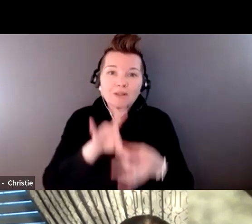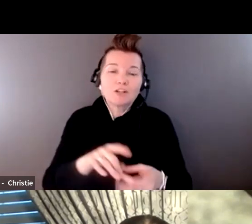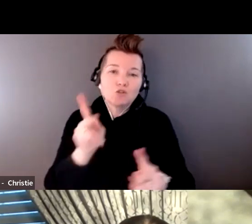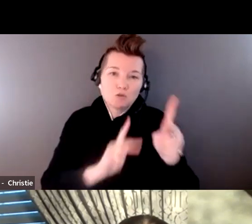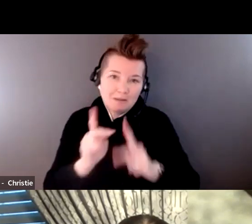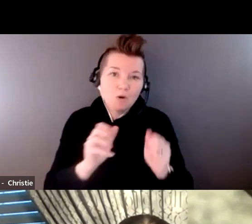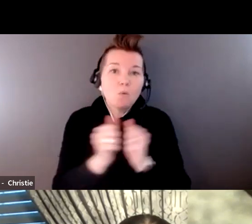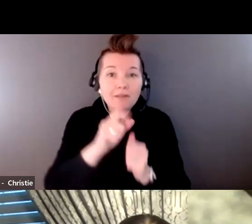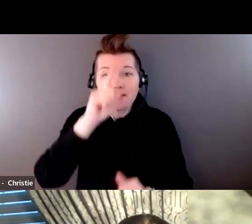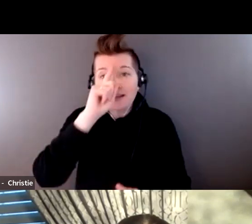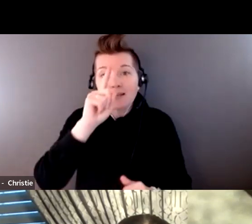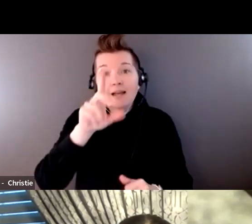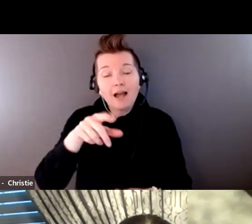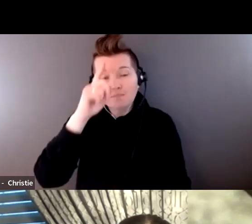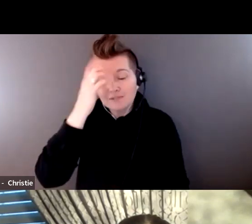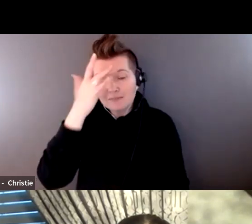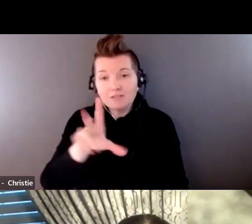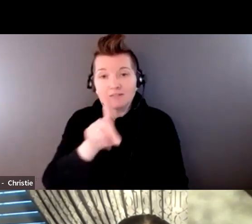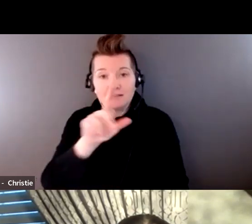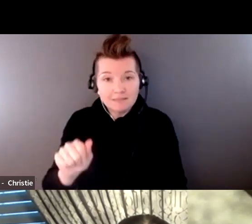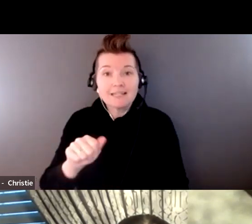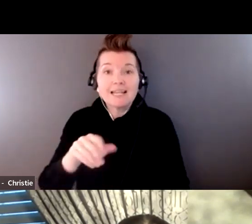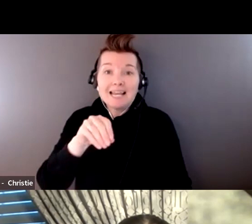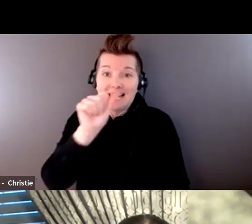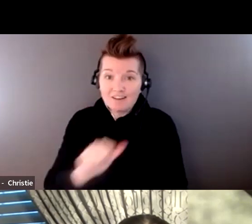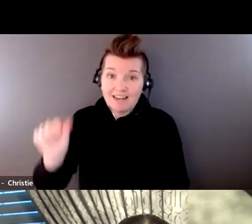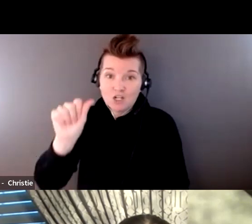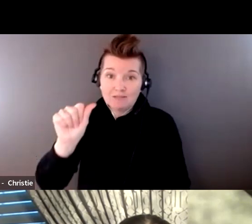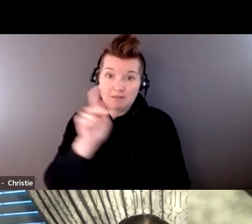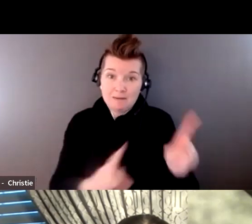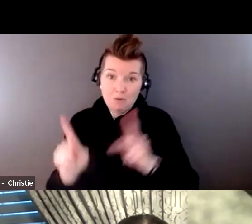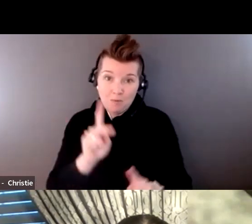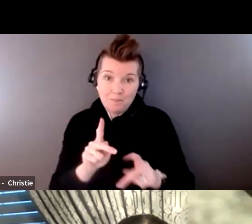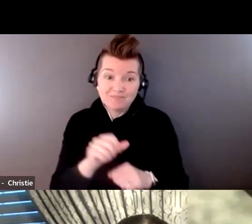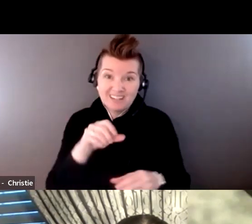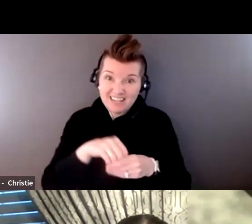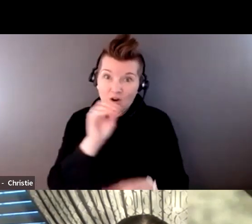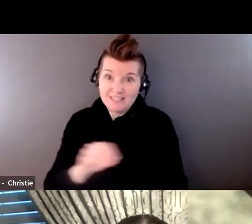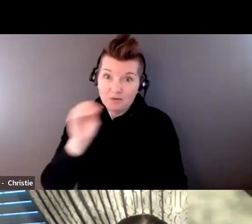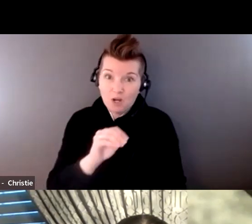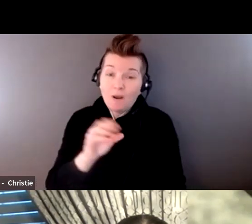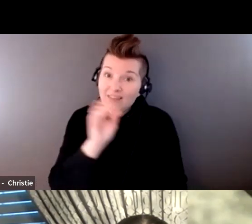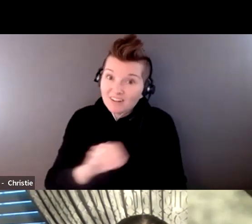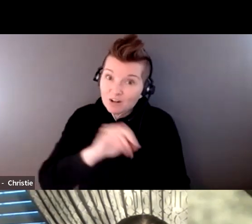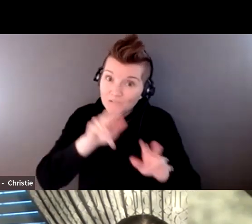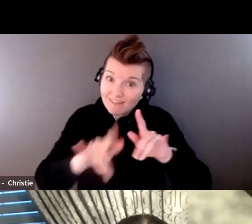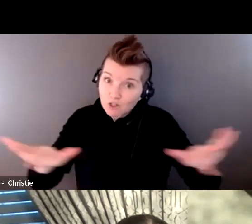Asian community in Ontario, believe it or not. Diverse province, big province, but you know, there it is.